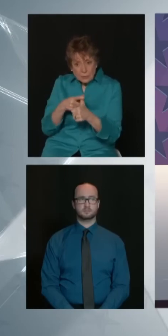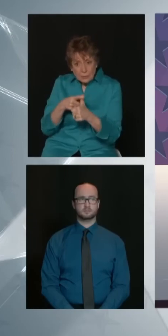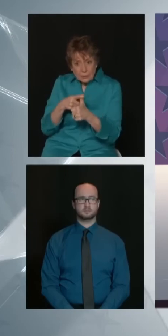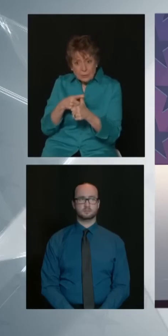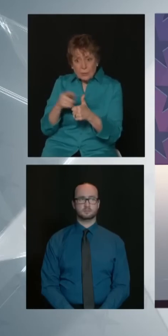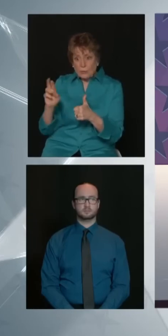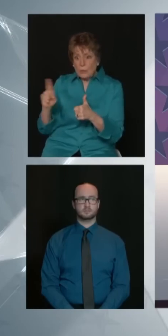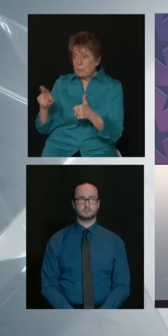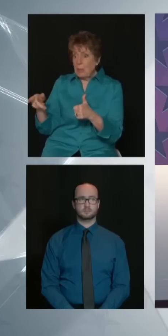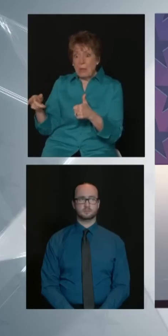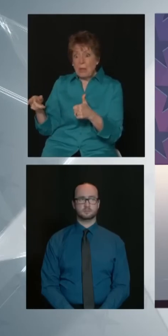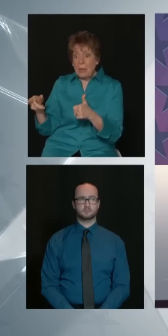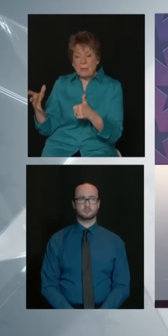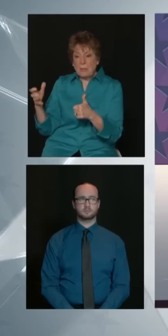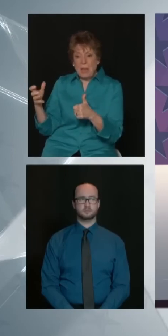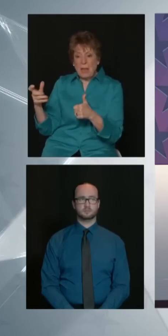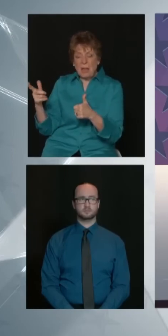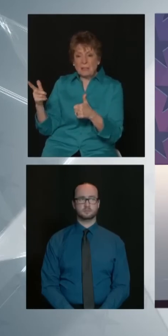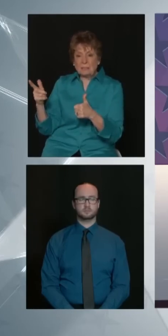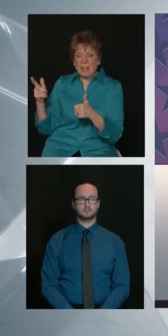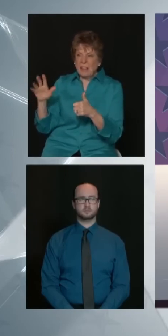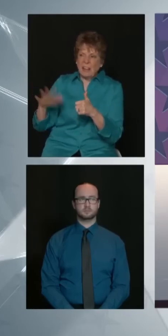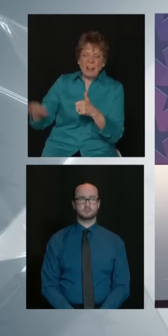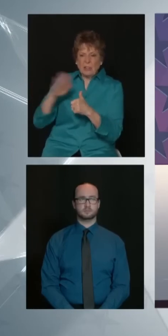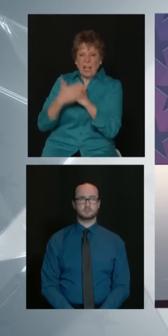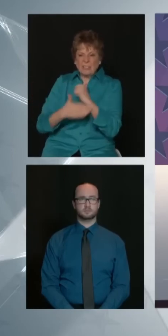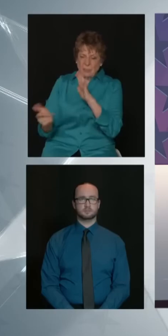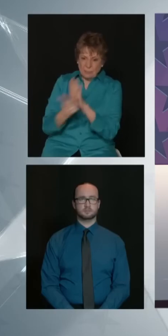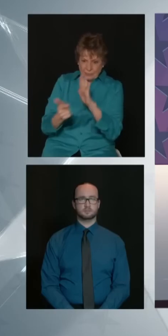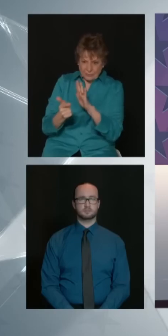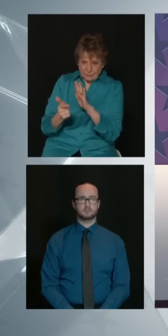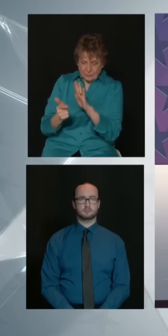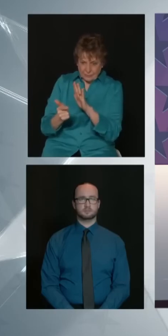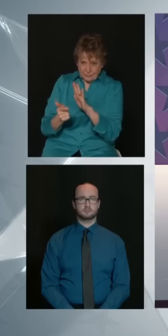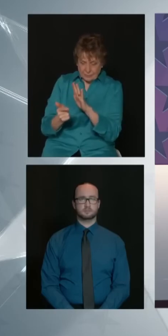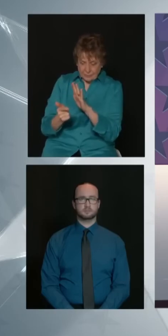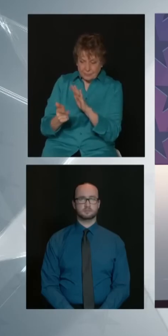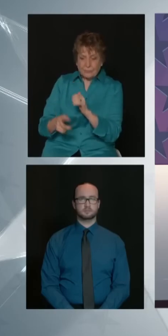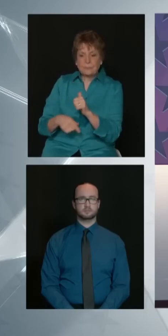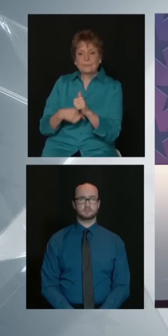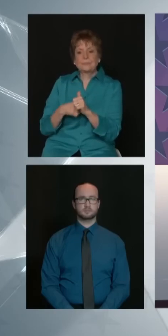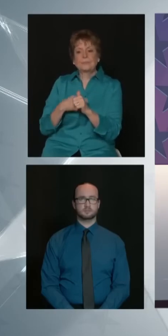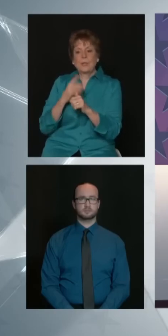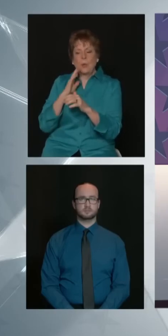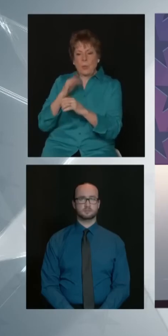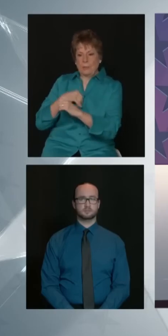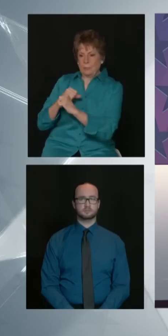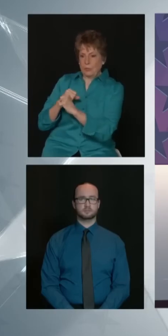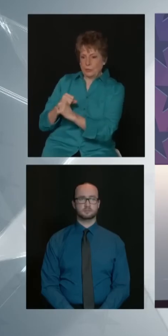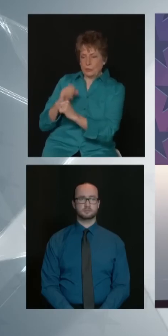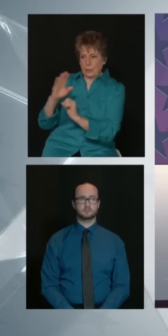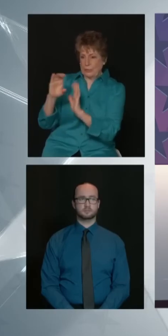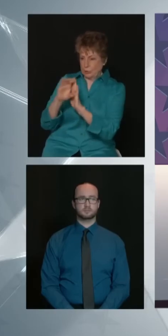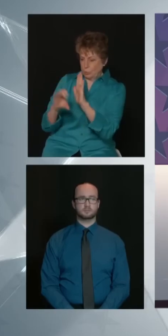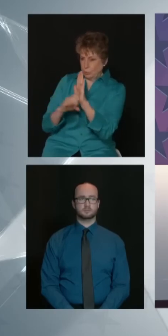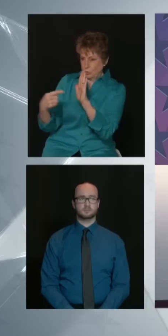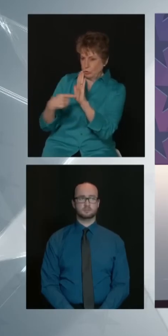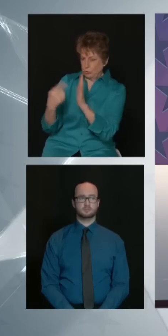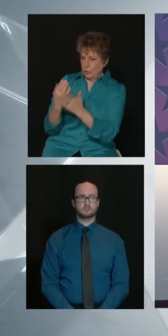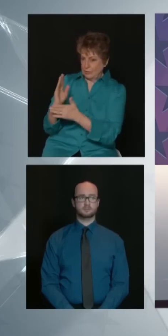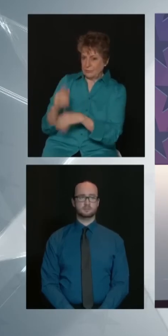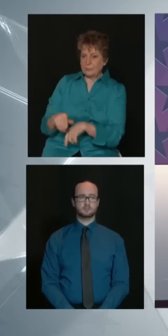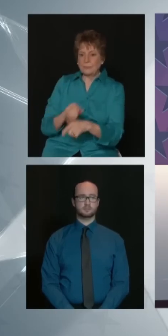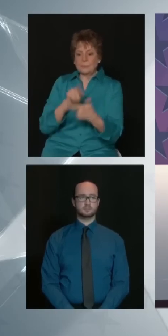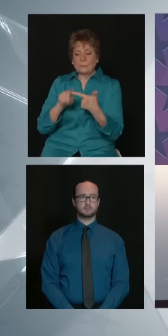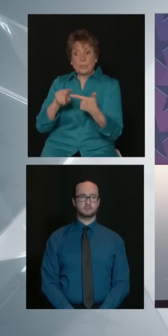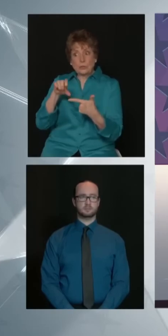ban, taking away your rights. I'm going to protect abortion. I'm going to protect your constitutional rights. On Social Security, he wants to privatize